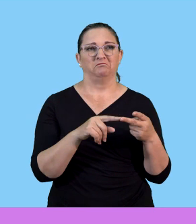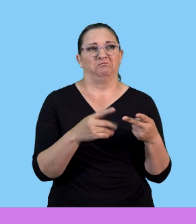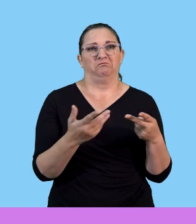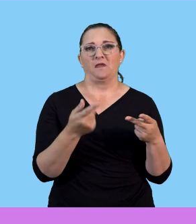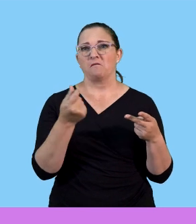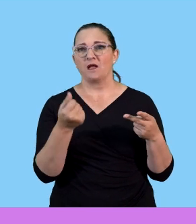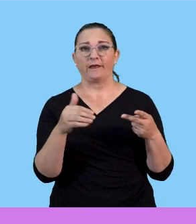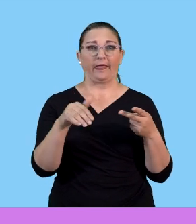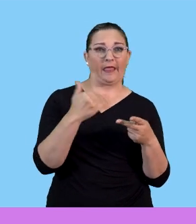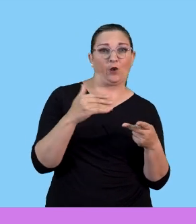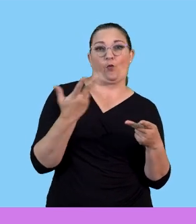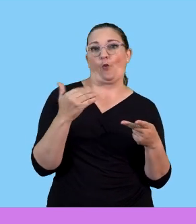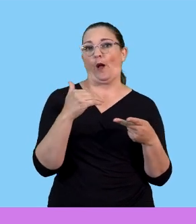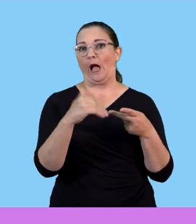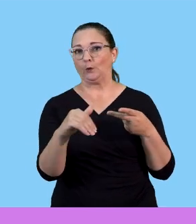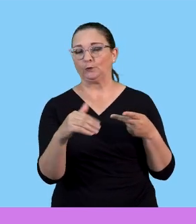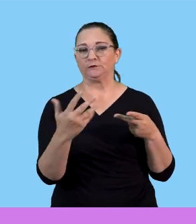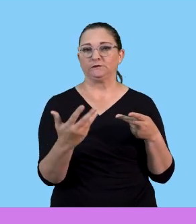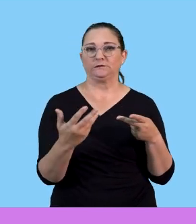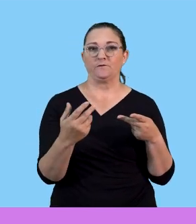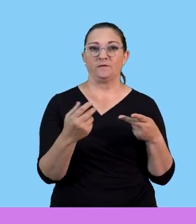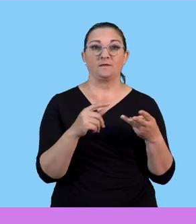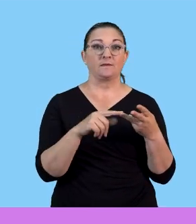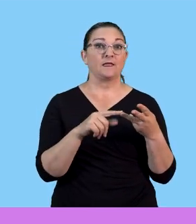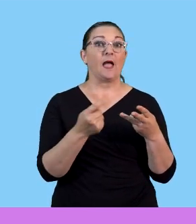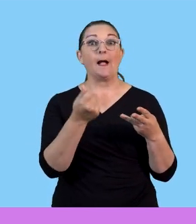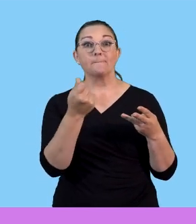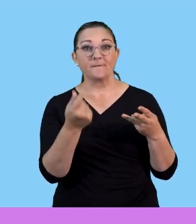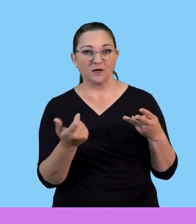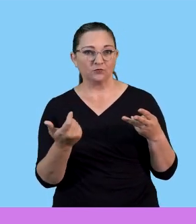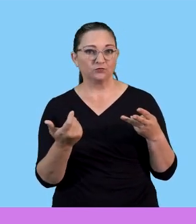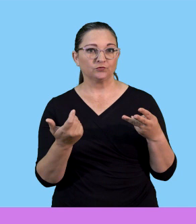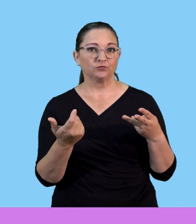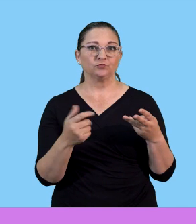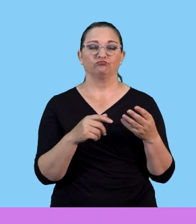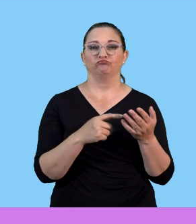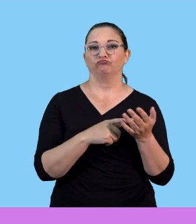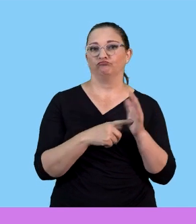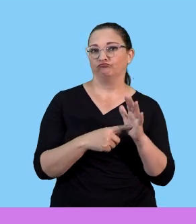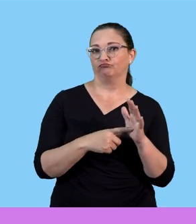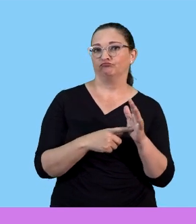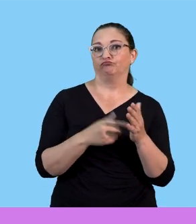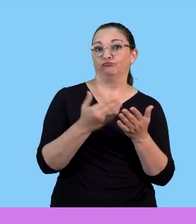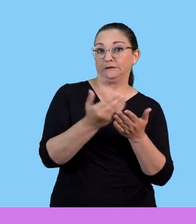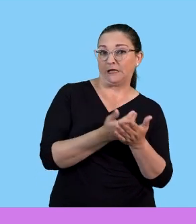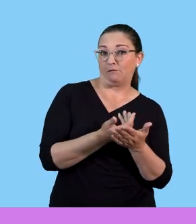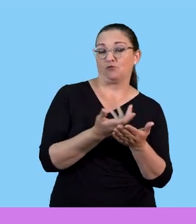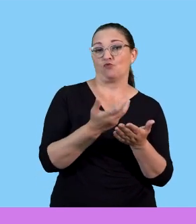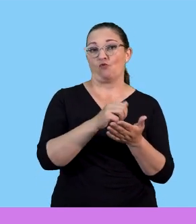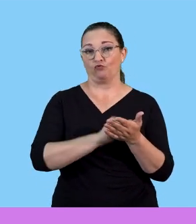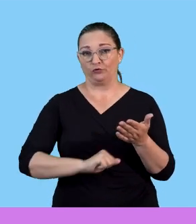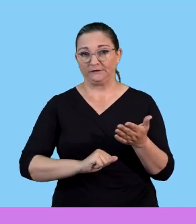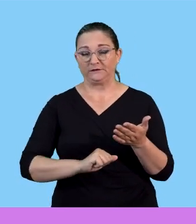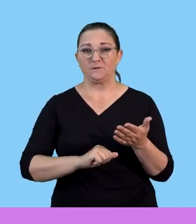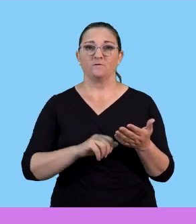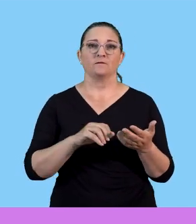transaction, showing the type where the money came in or went out, the amount of the transaction indicating whether it's a